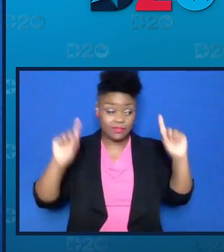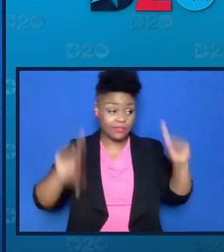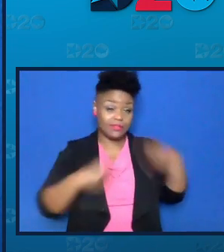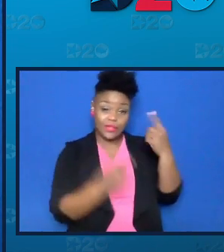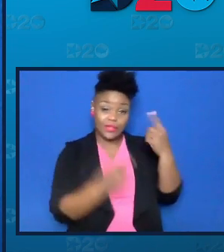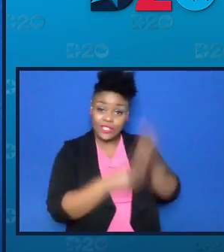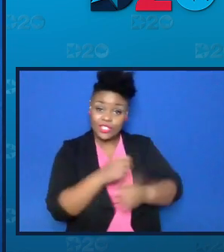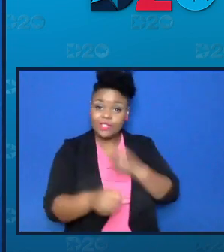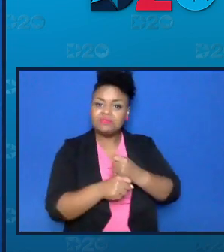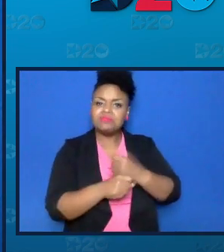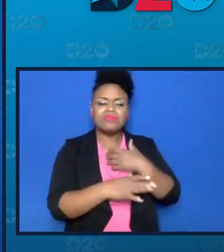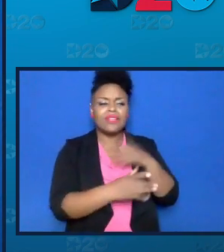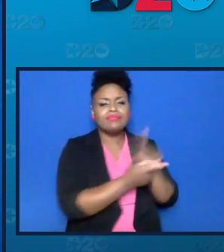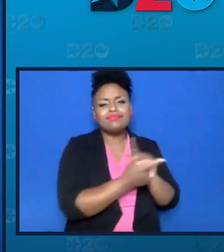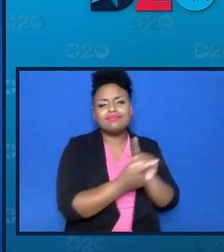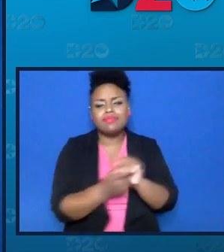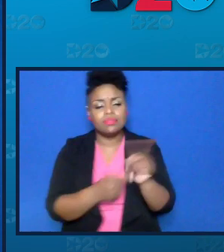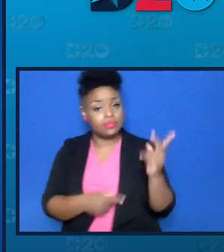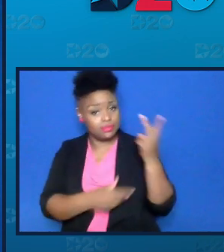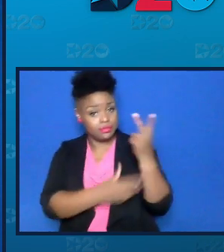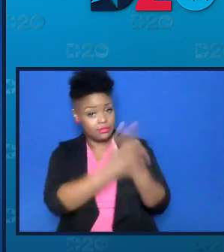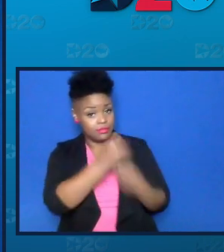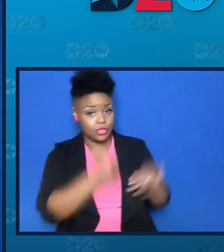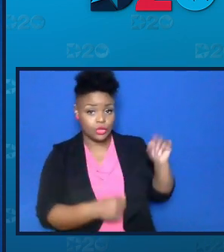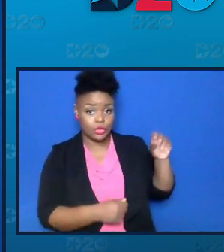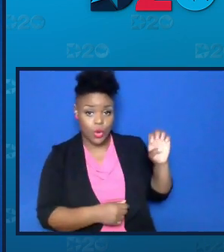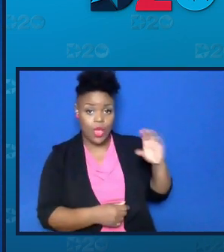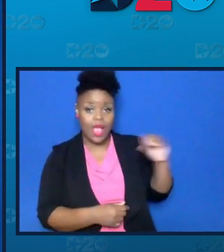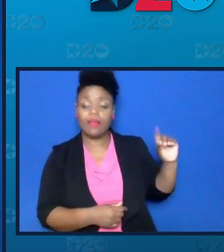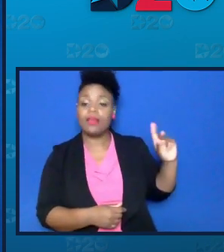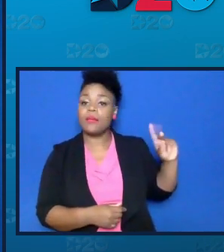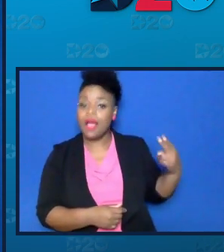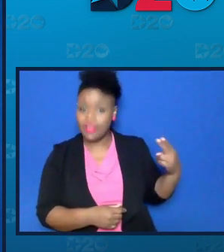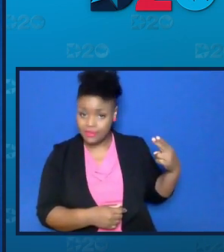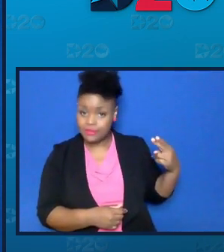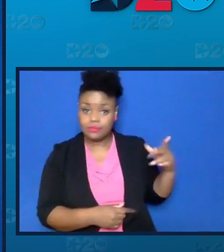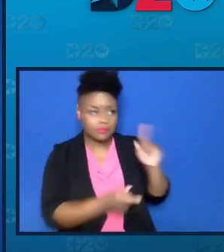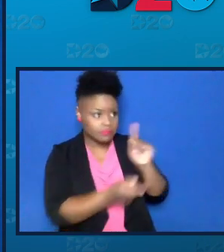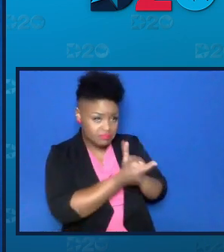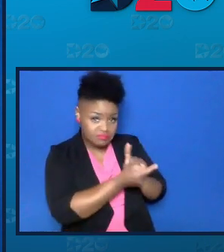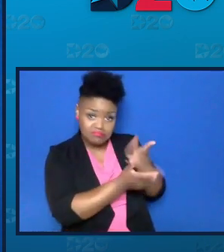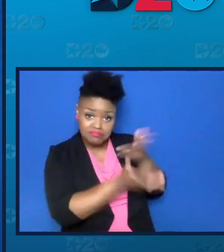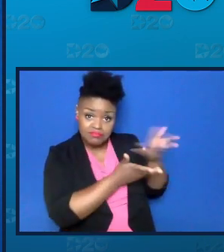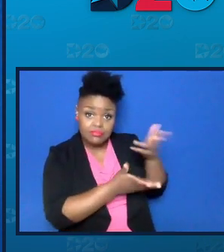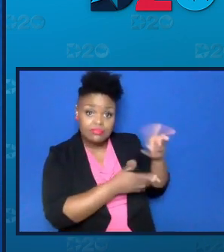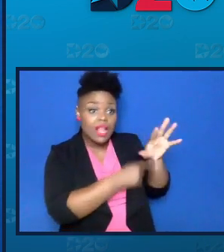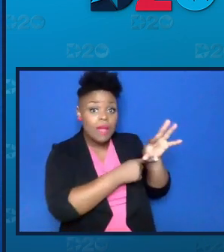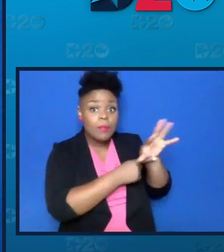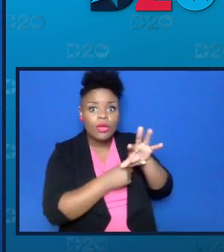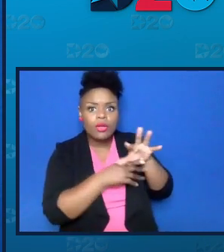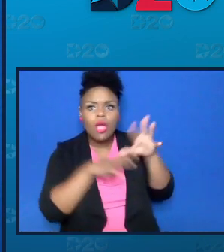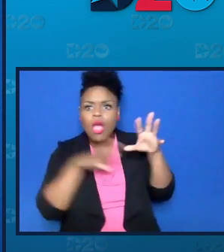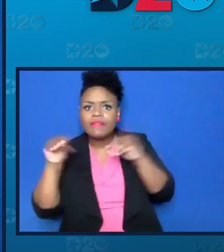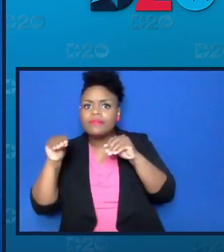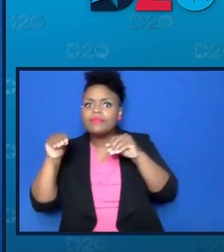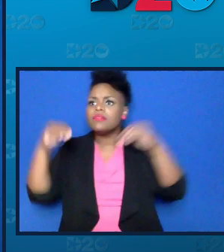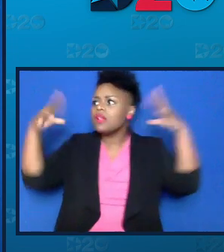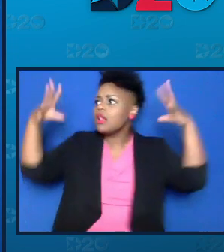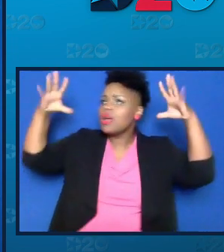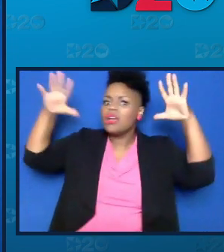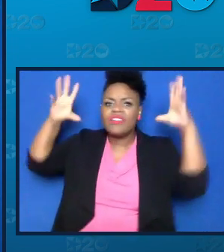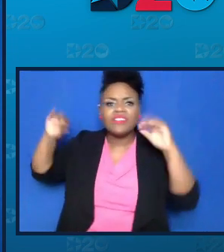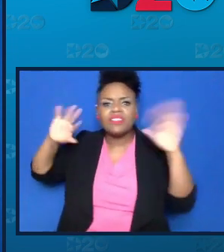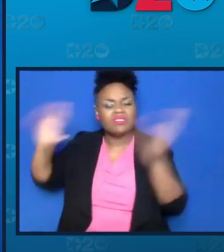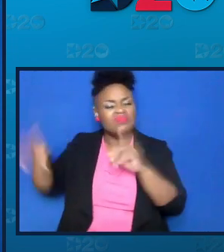know a person when the cameras are off, the crowds are gone, it's just you and them. They're real people. They understand the problems we